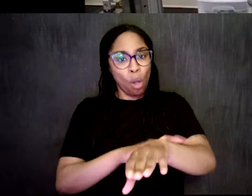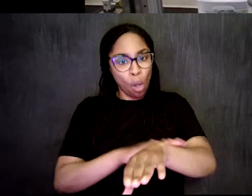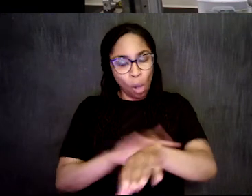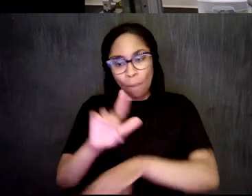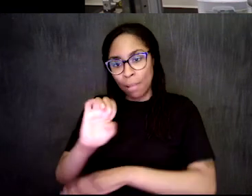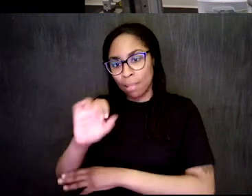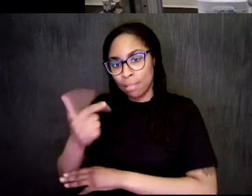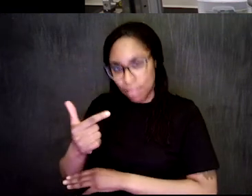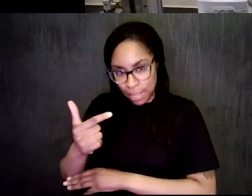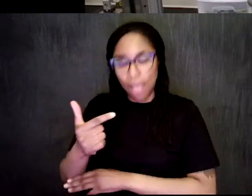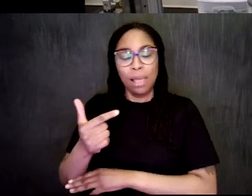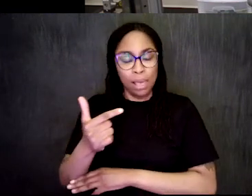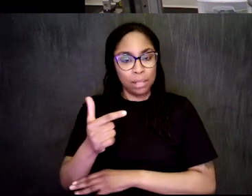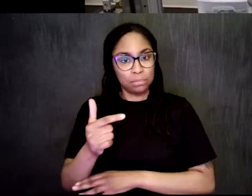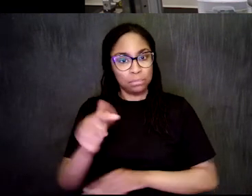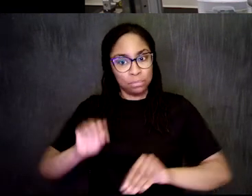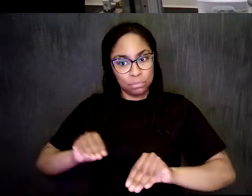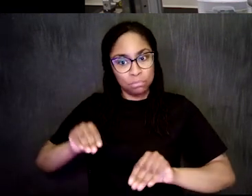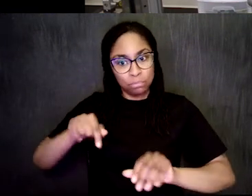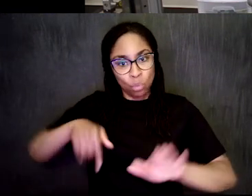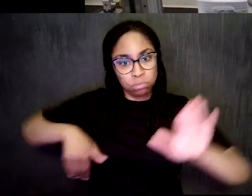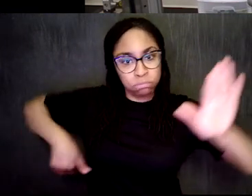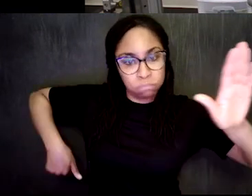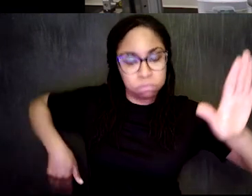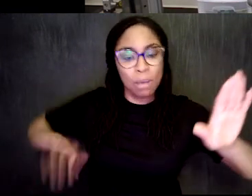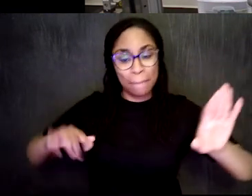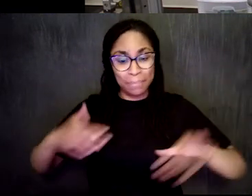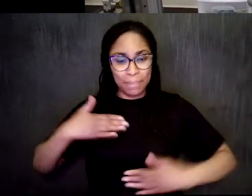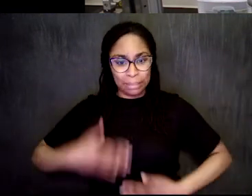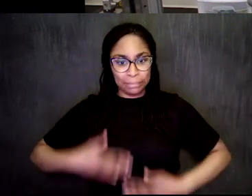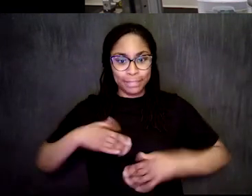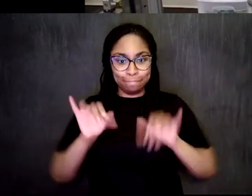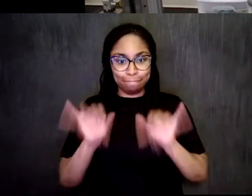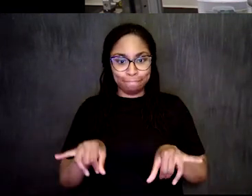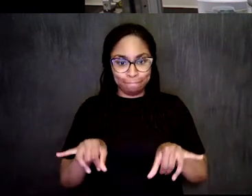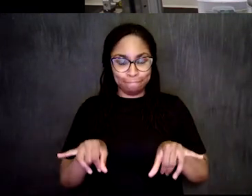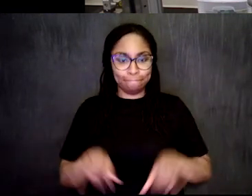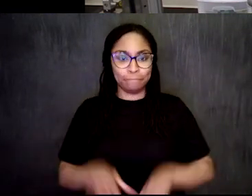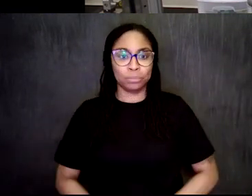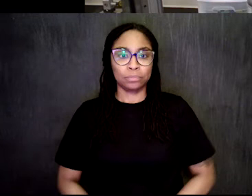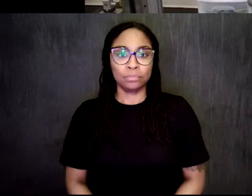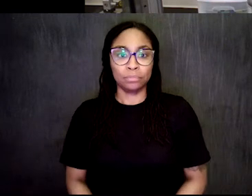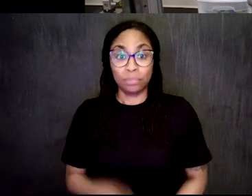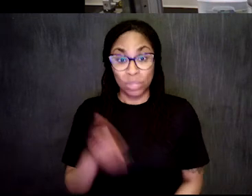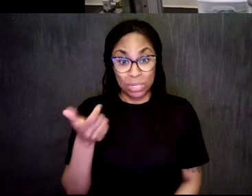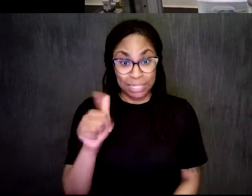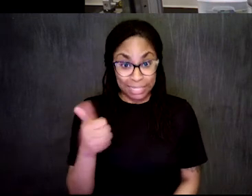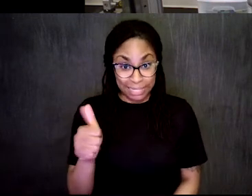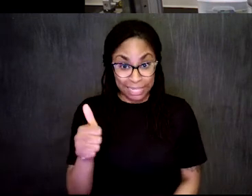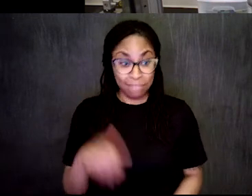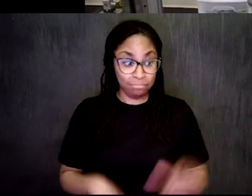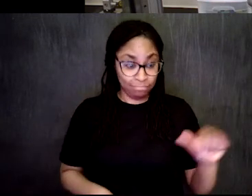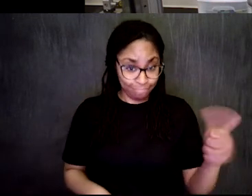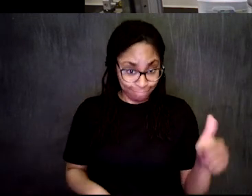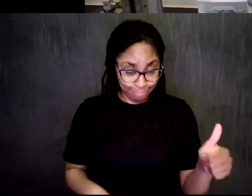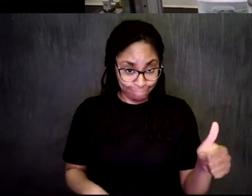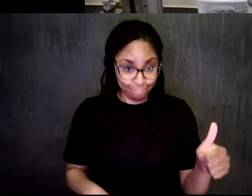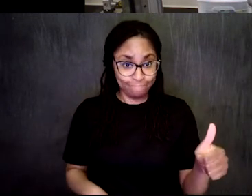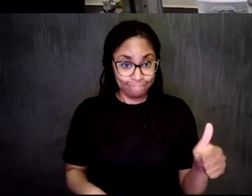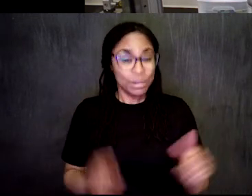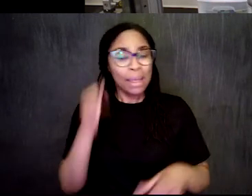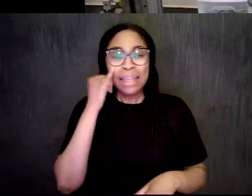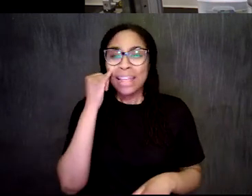arm and your leg move. The rest of your torso tries to stay as still as you can. Okay, so we're gonna go 10 repetitions